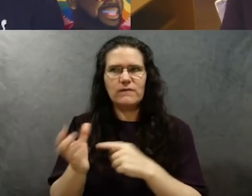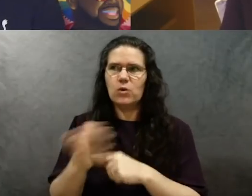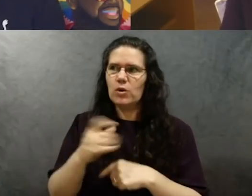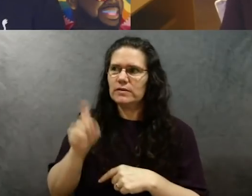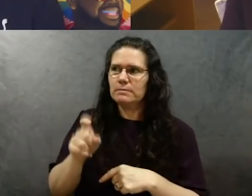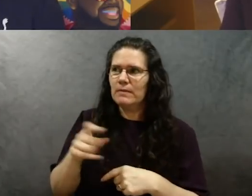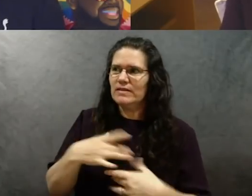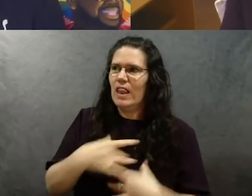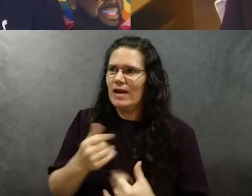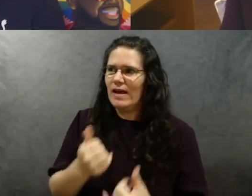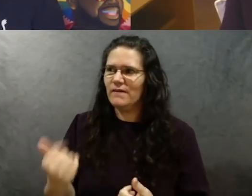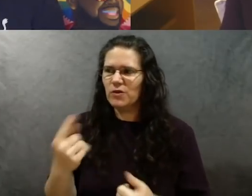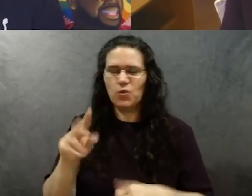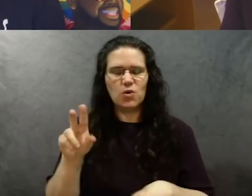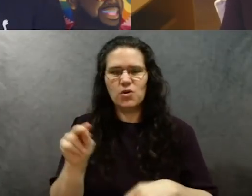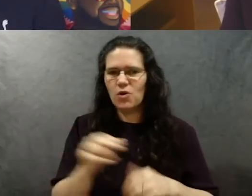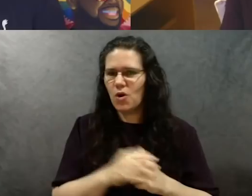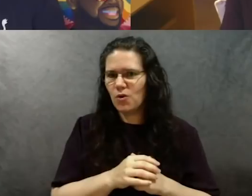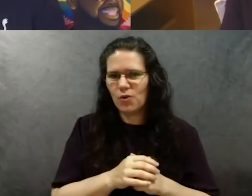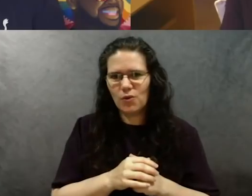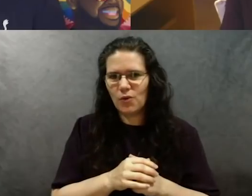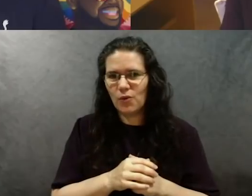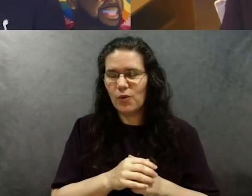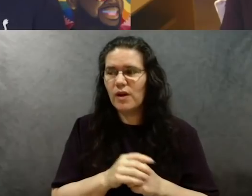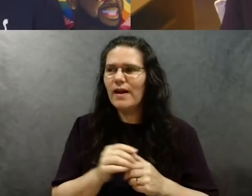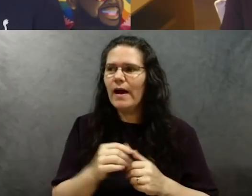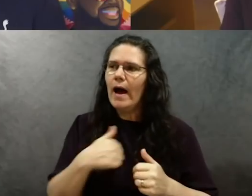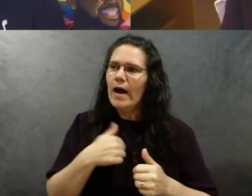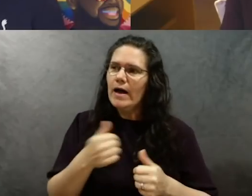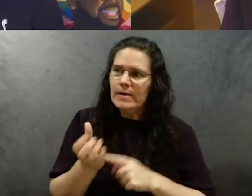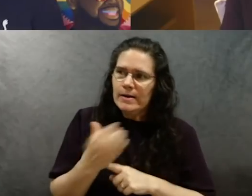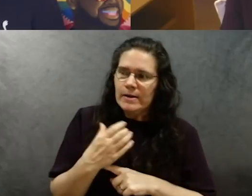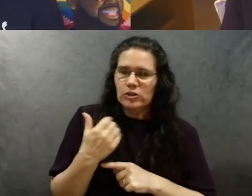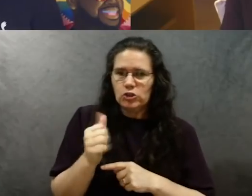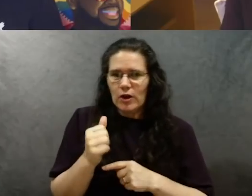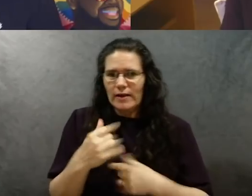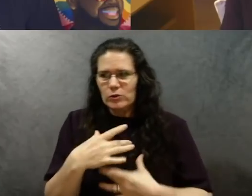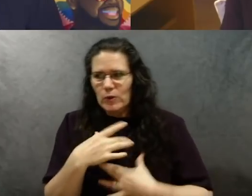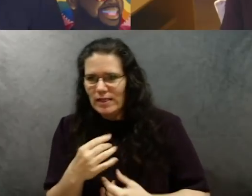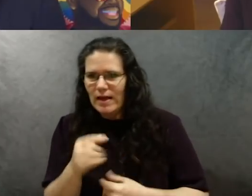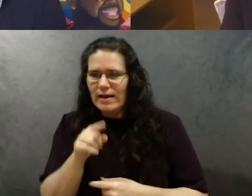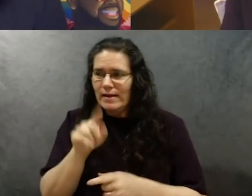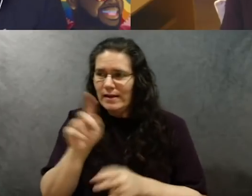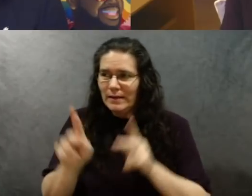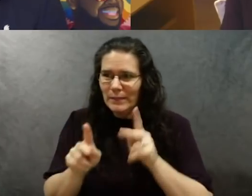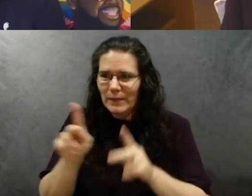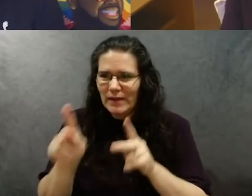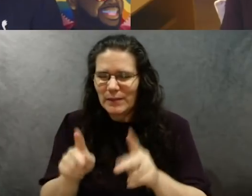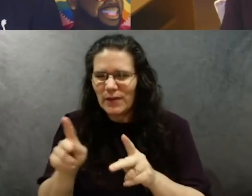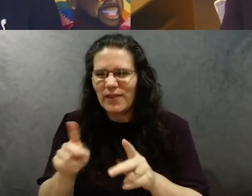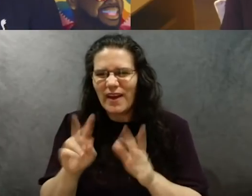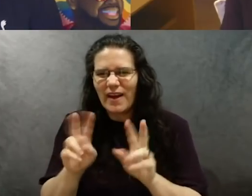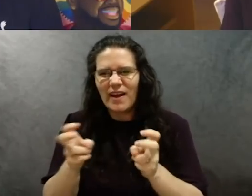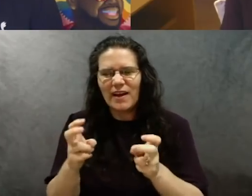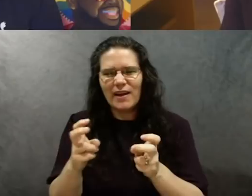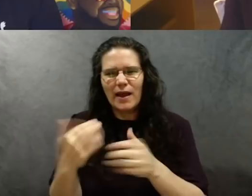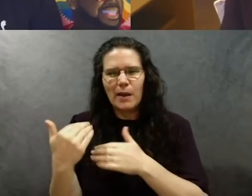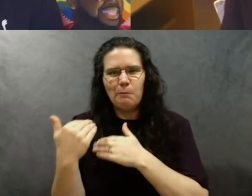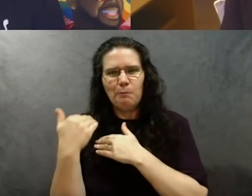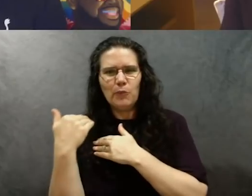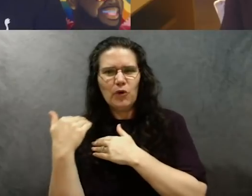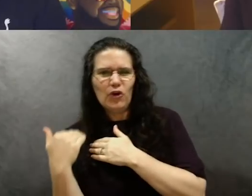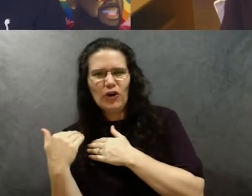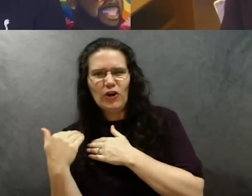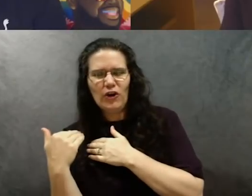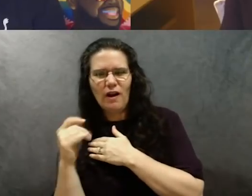Because me trying to like people becomes a burden of emotional labor that I don't feel is necessary, you know? But